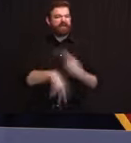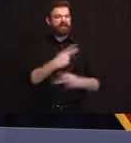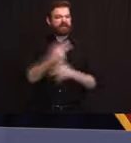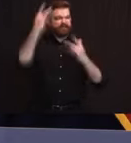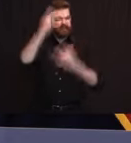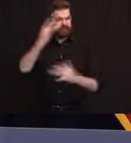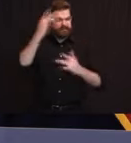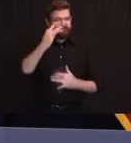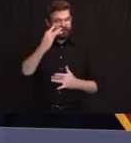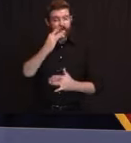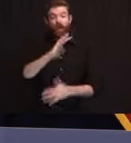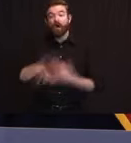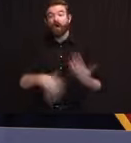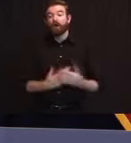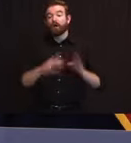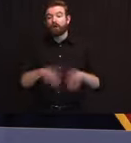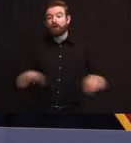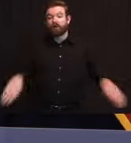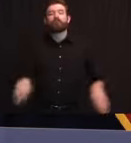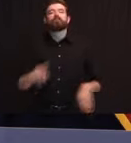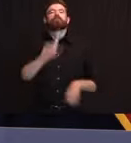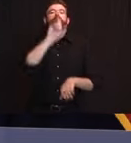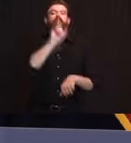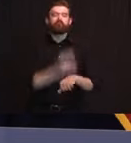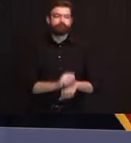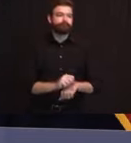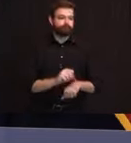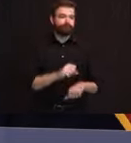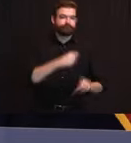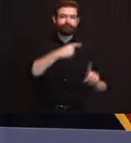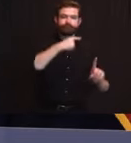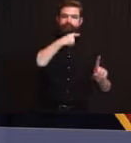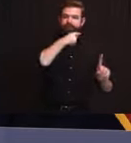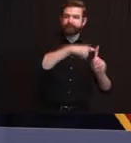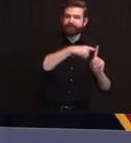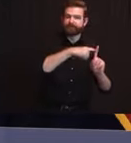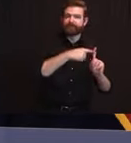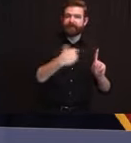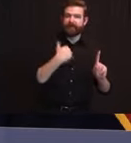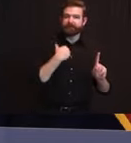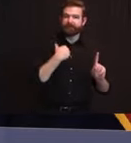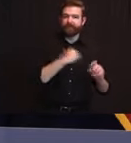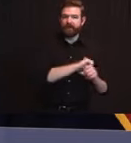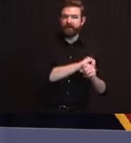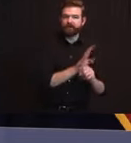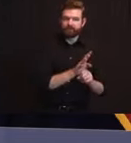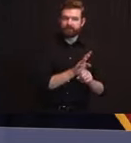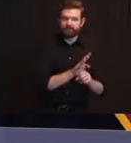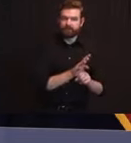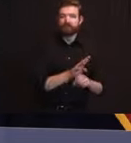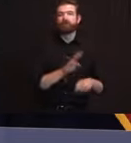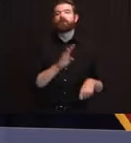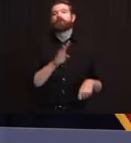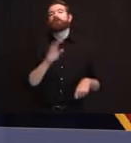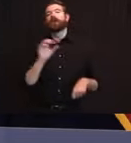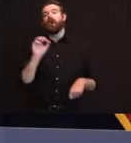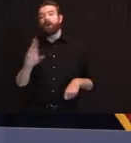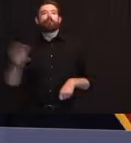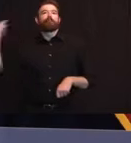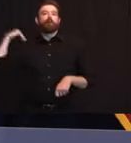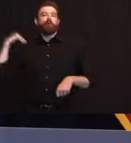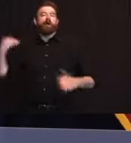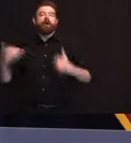COVID-19 infection or had antibodies that were positive, indicating exposure to the virus. Fortunately, there are